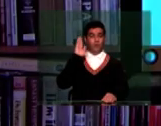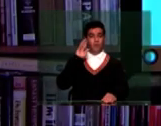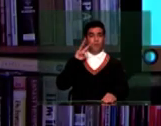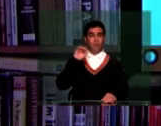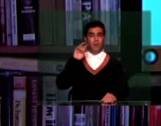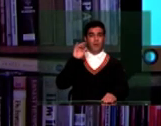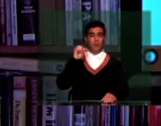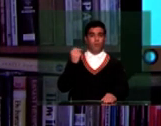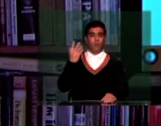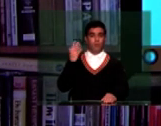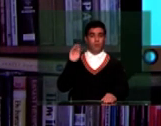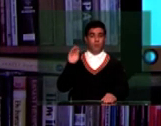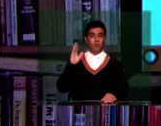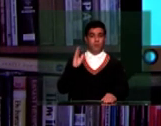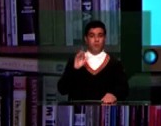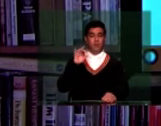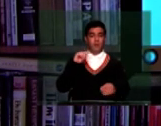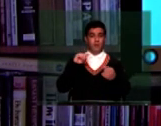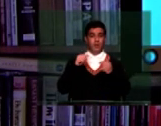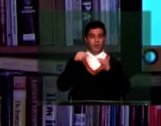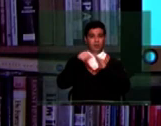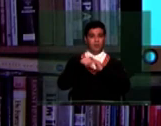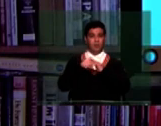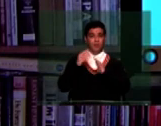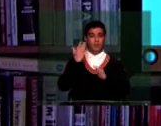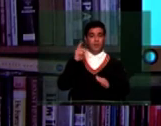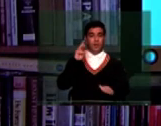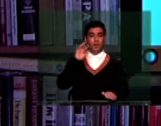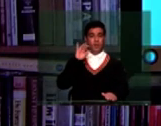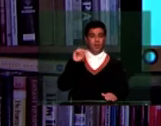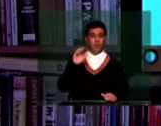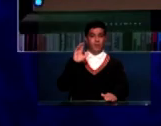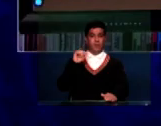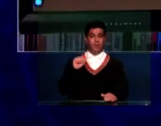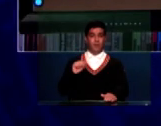oldiga 15 qo'yamiz. Reaksiyadan keyin 5ta xlorid ioni